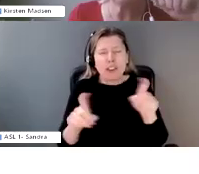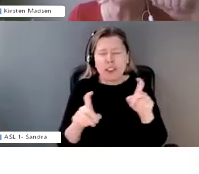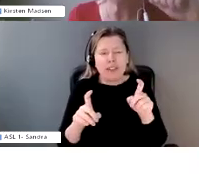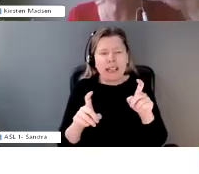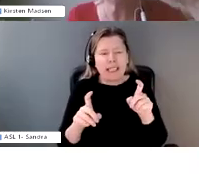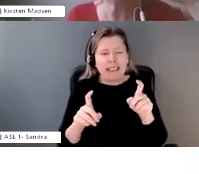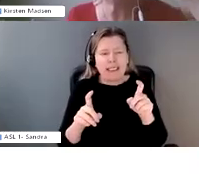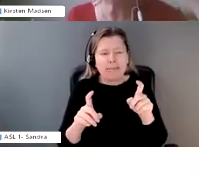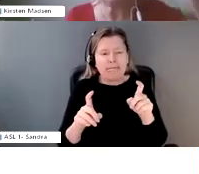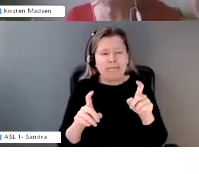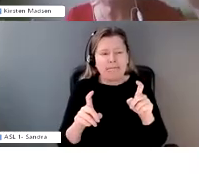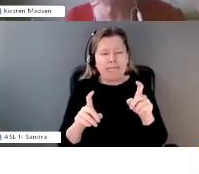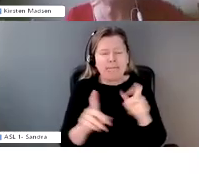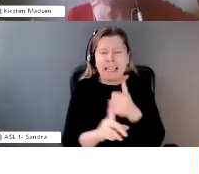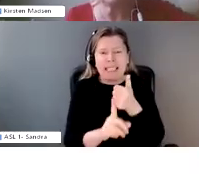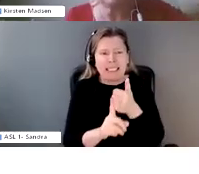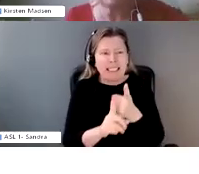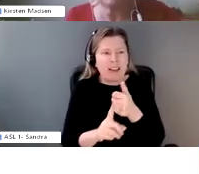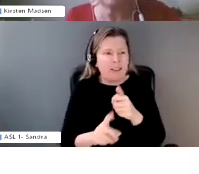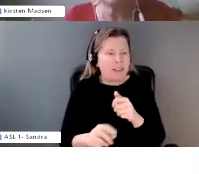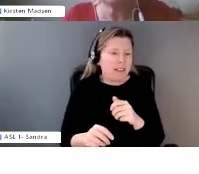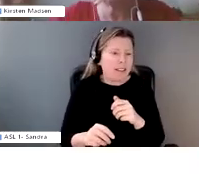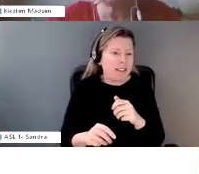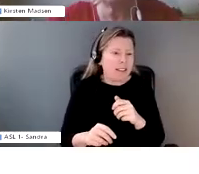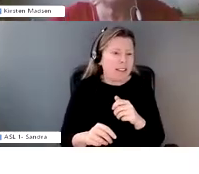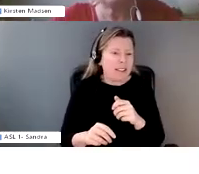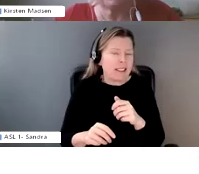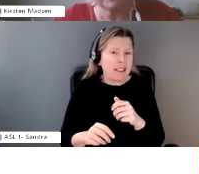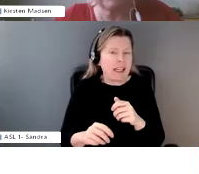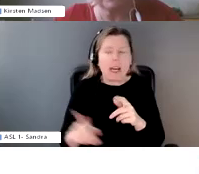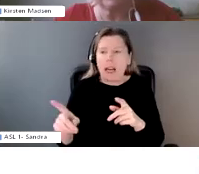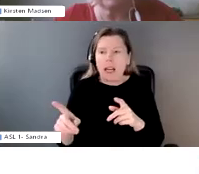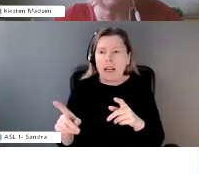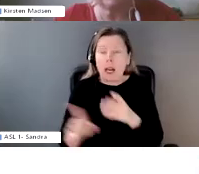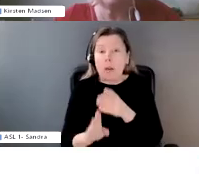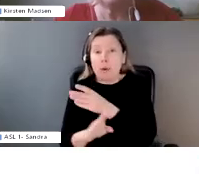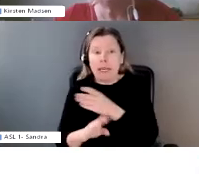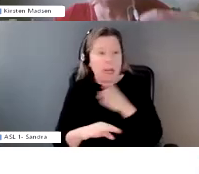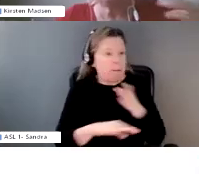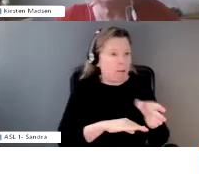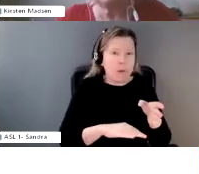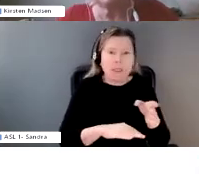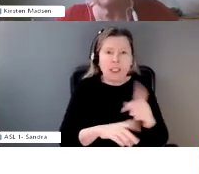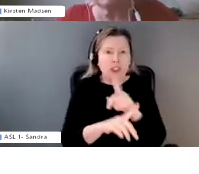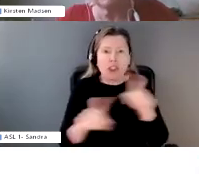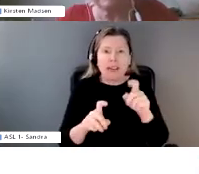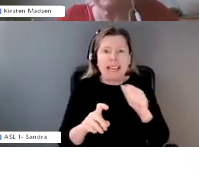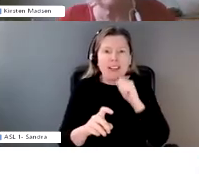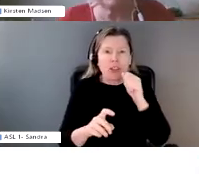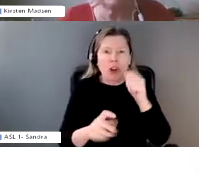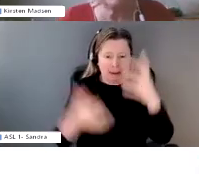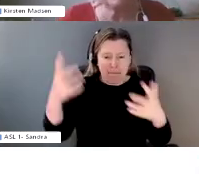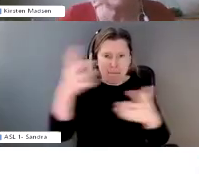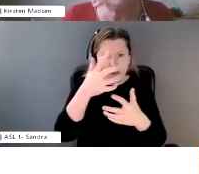didn't know if it was the same person who did the first survey versus the final survey. We couldn't do it with regard to